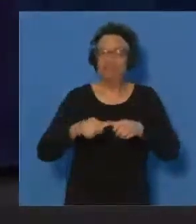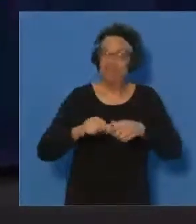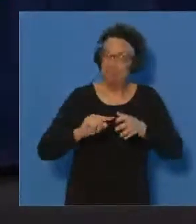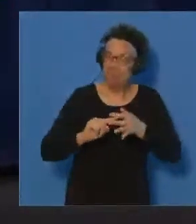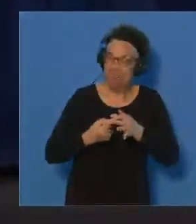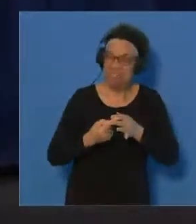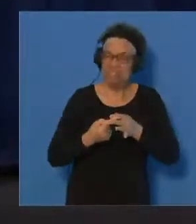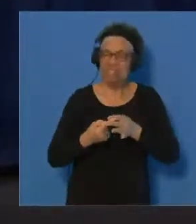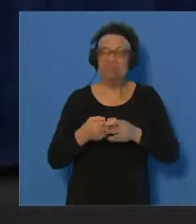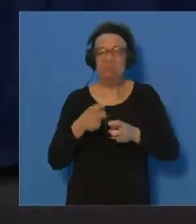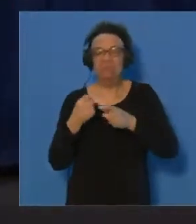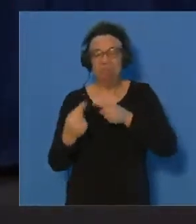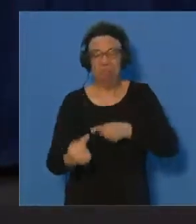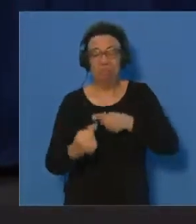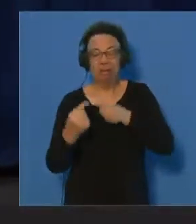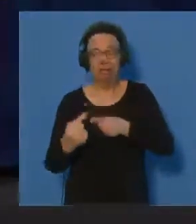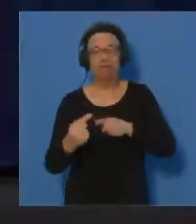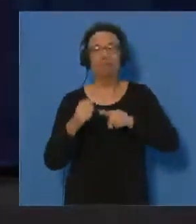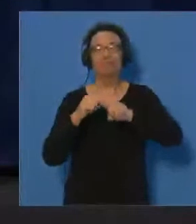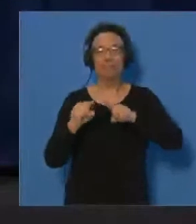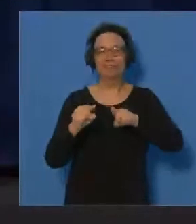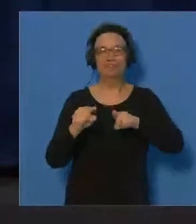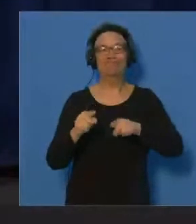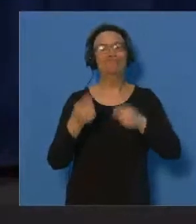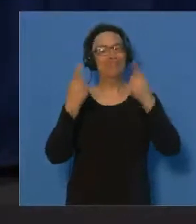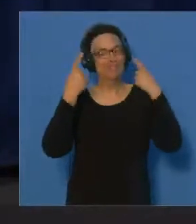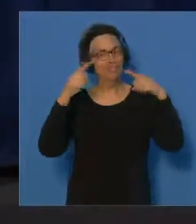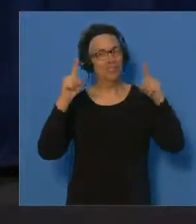Through it, and we accomplished the work we set out to do.